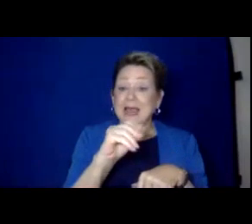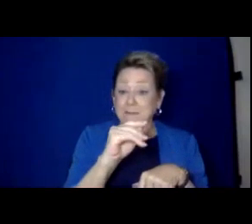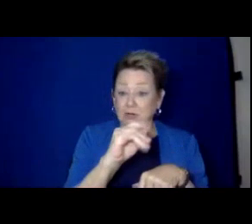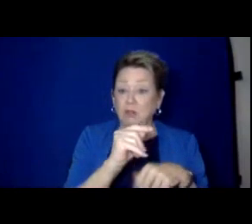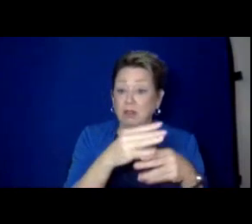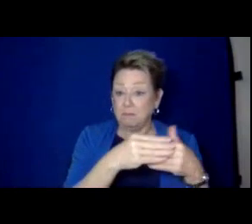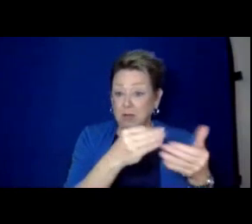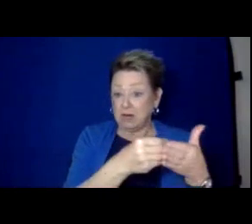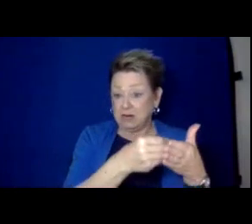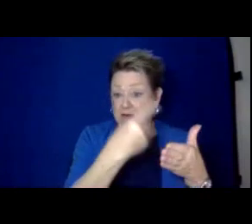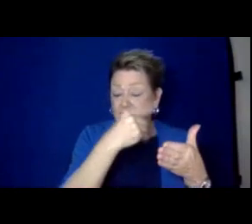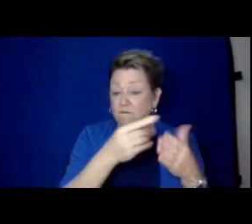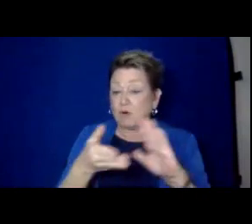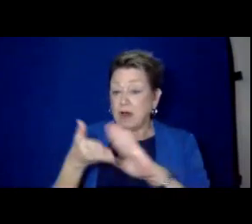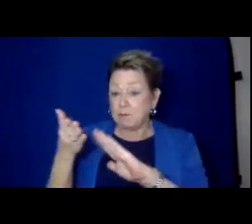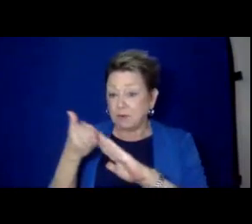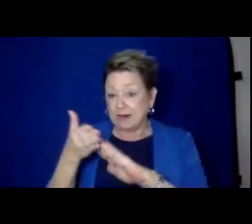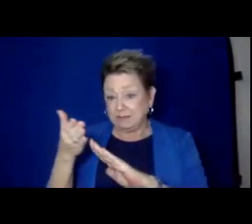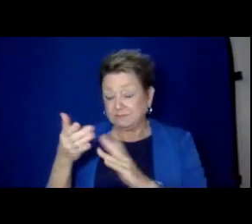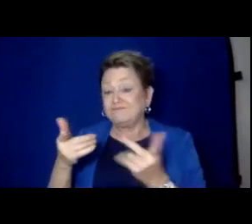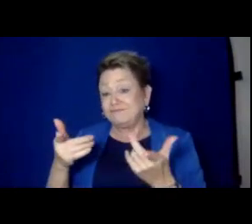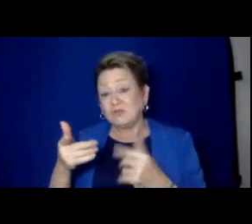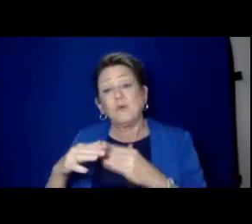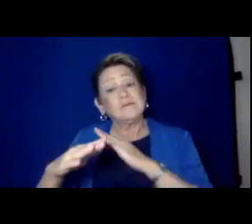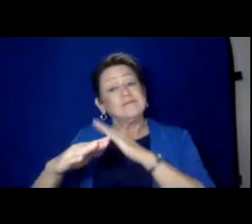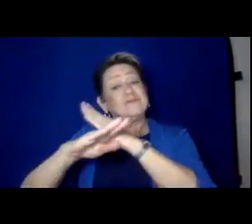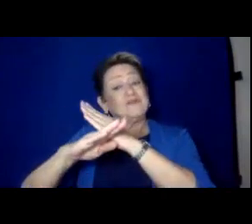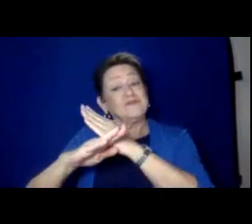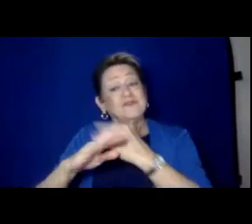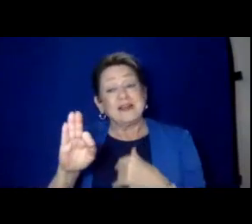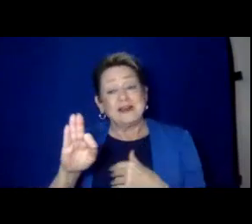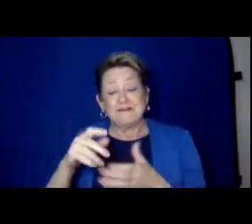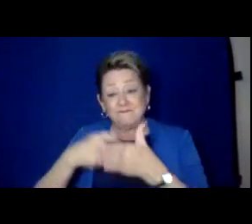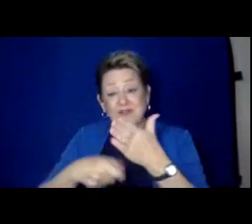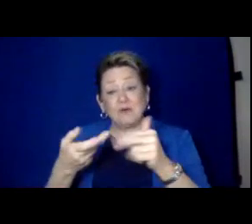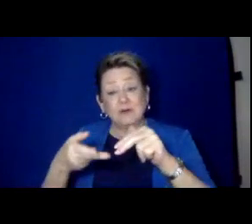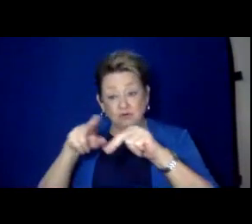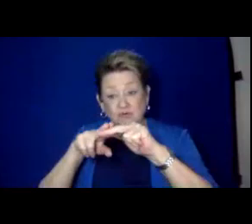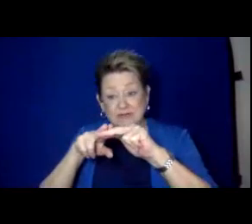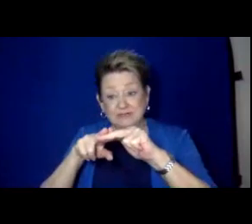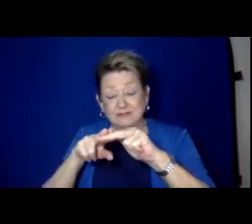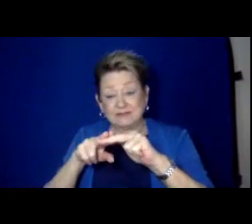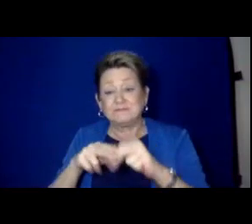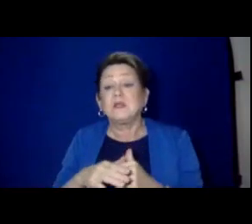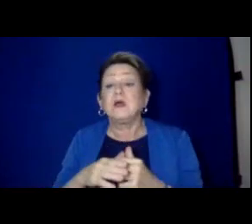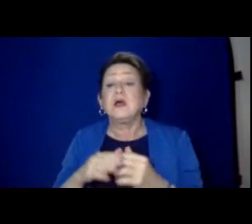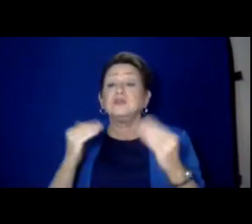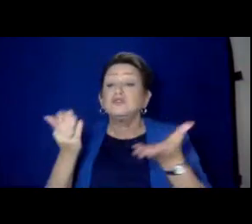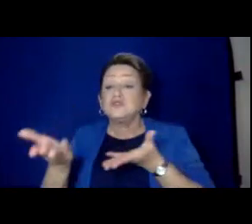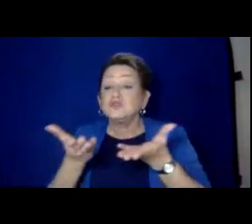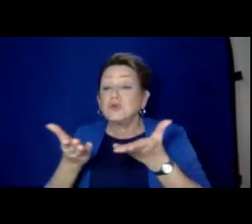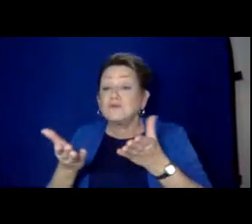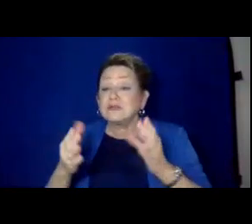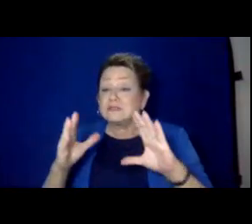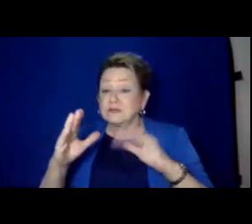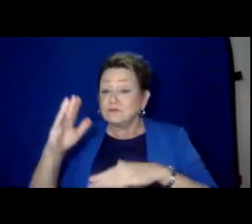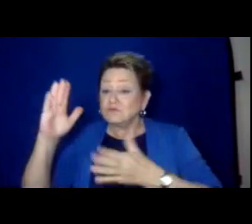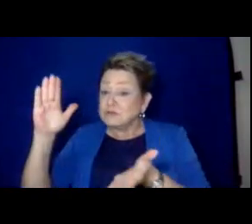with that, we intend to not have a fare increase or any service reductions for the next 2 years. There will be